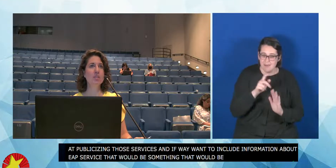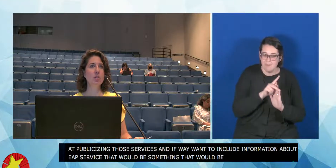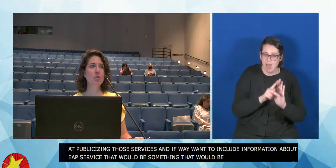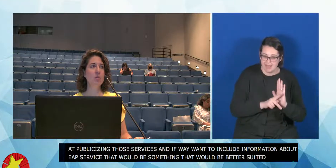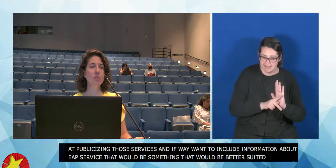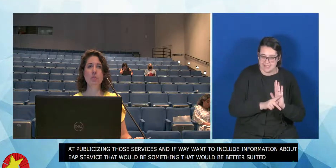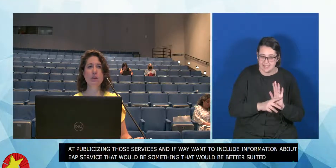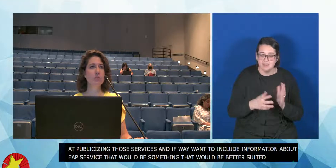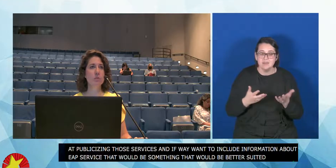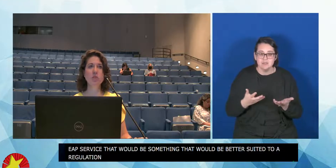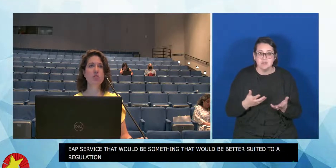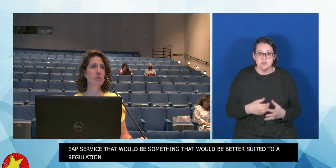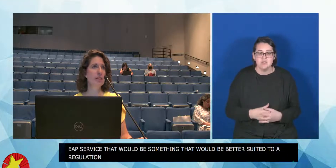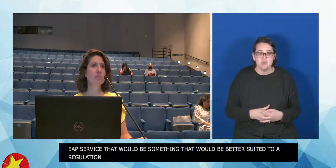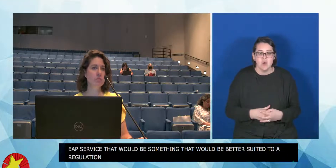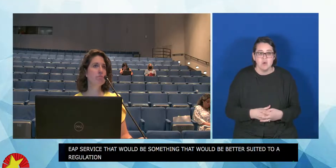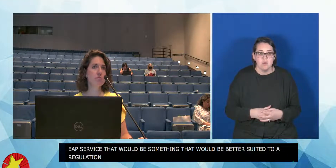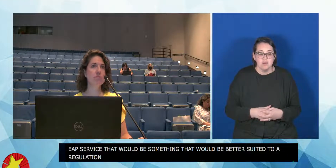So